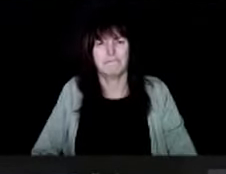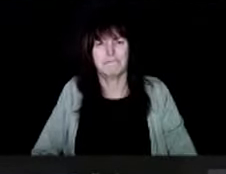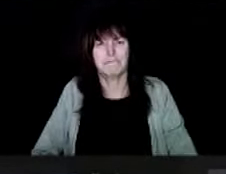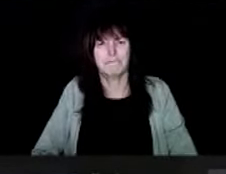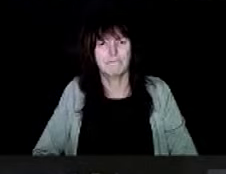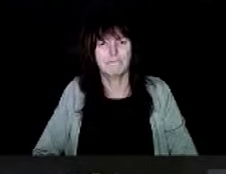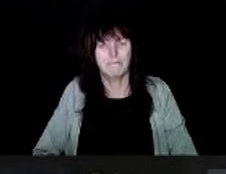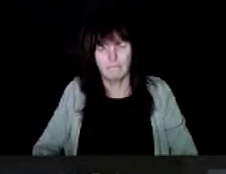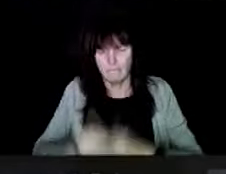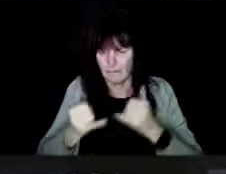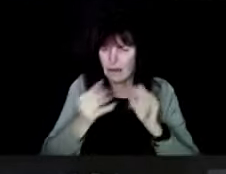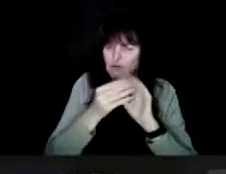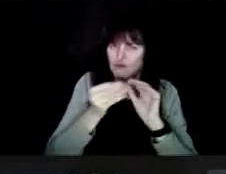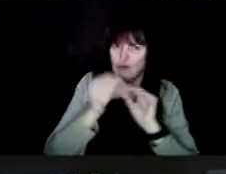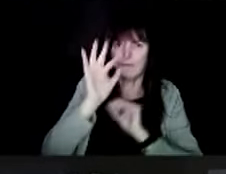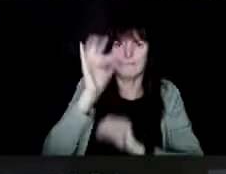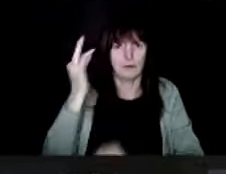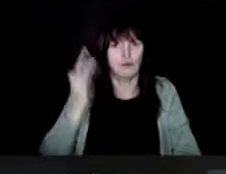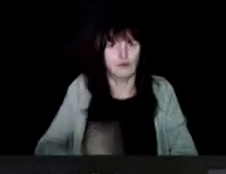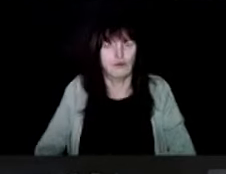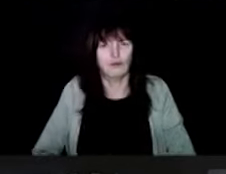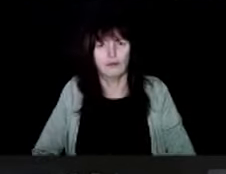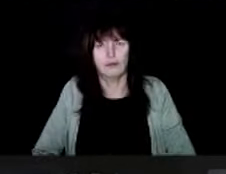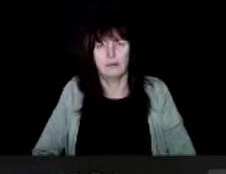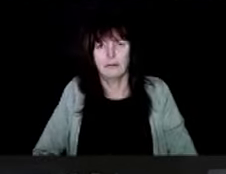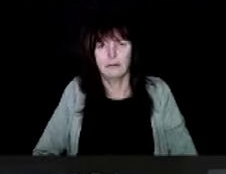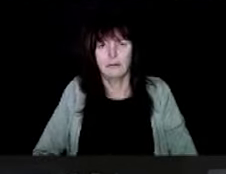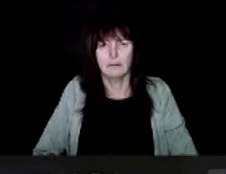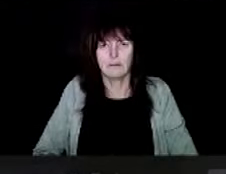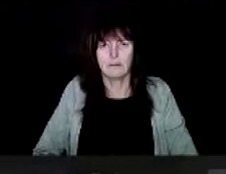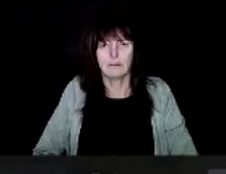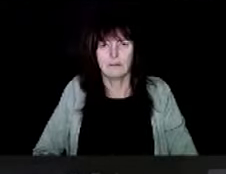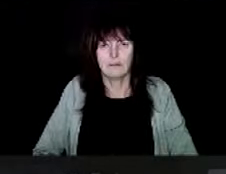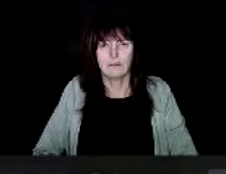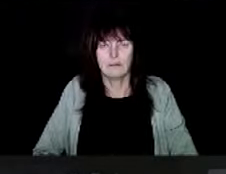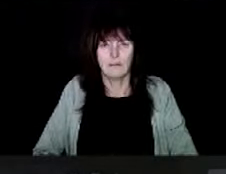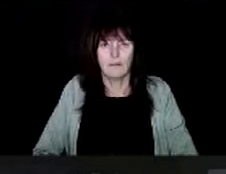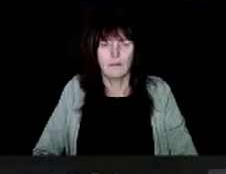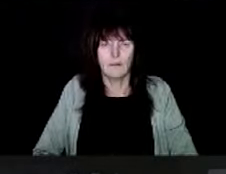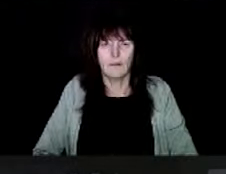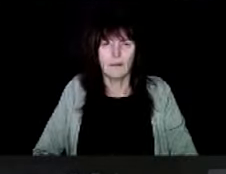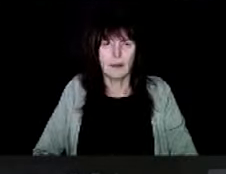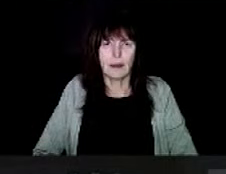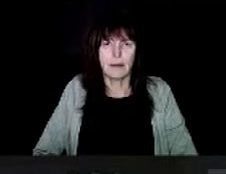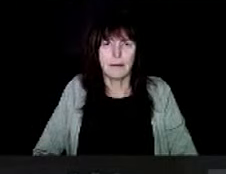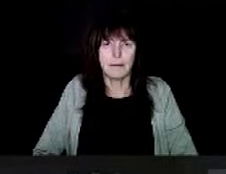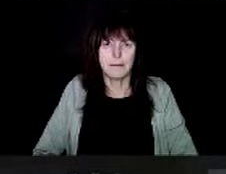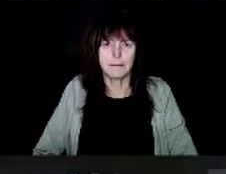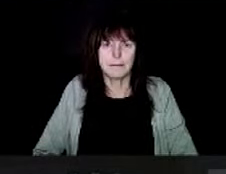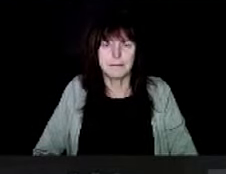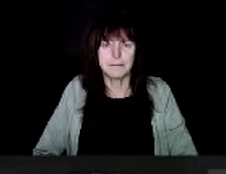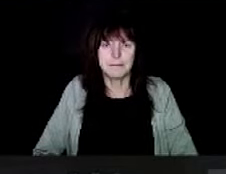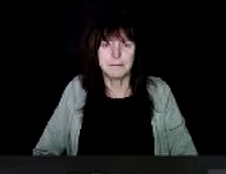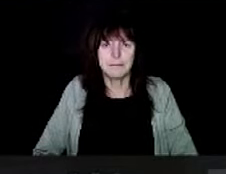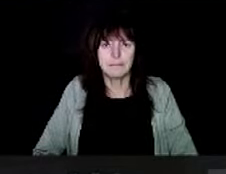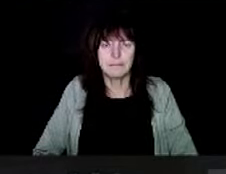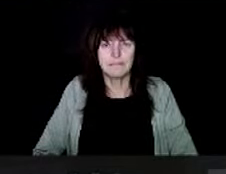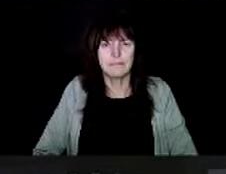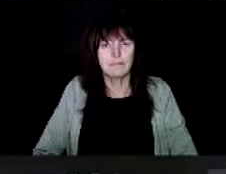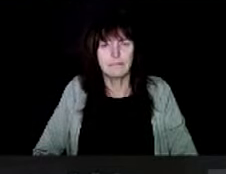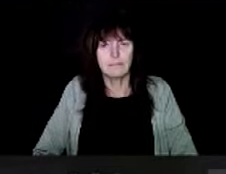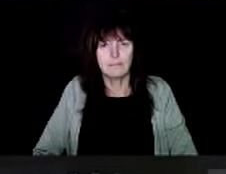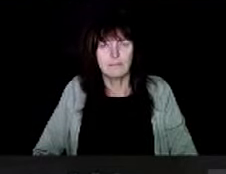notre système de santé puisse fonctionner et répondre aux demandes imposées par la COVID-19. Nous pouvons protéger